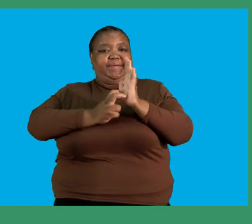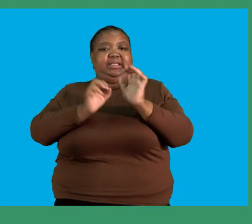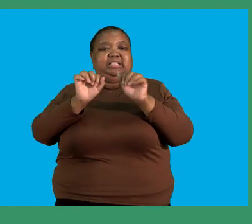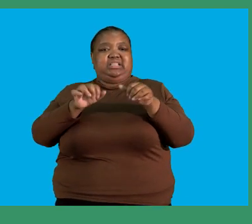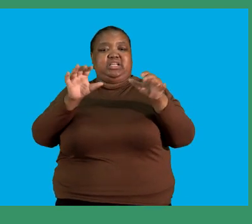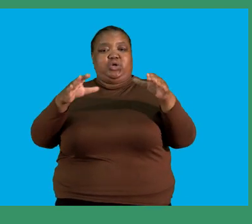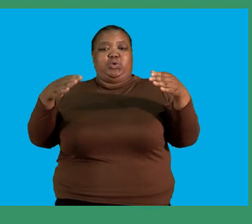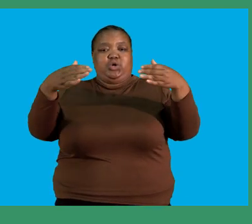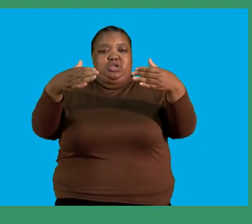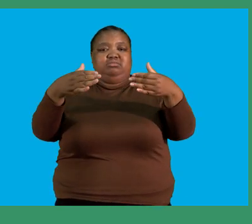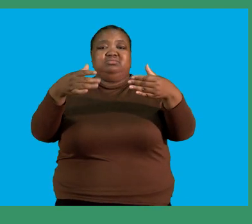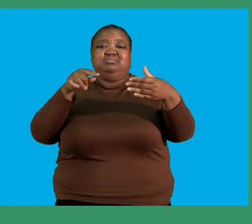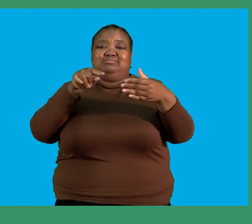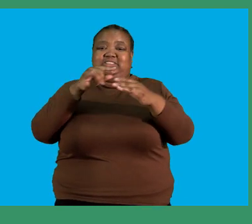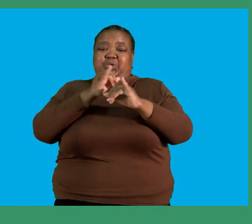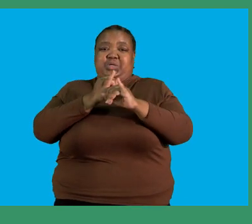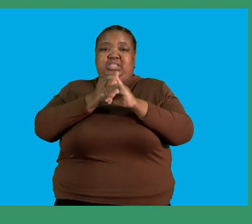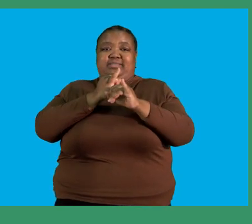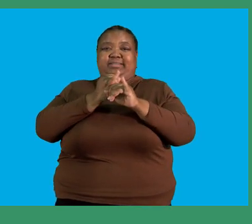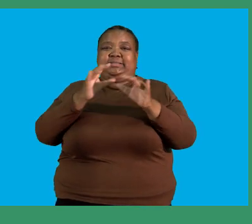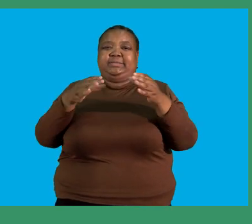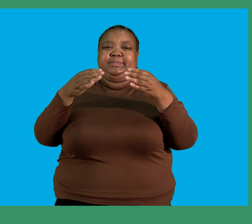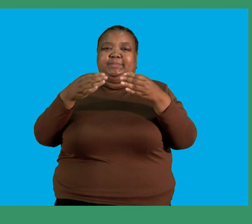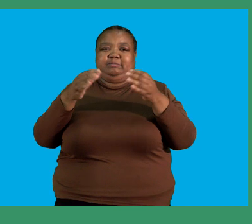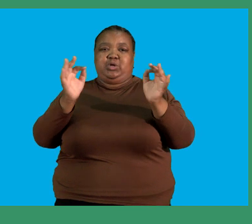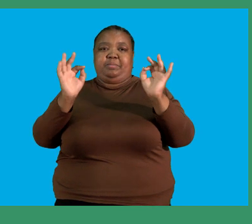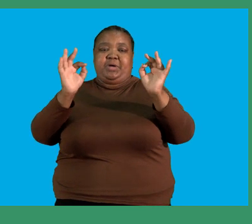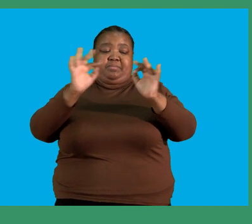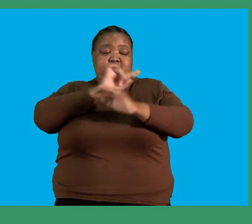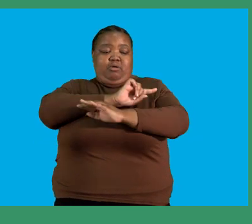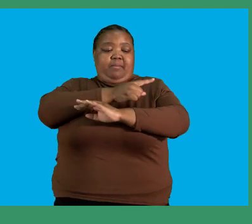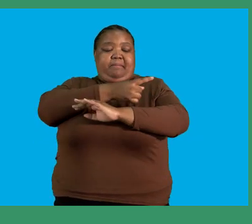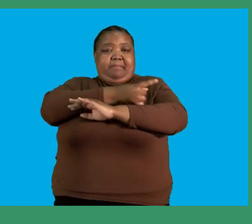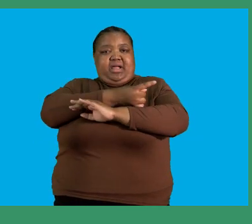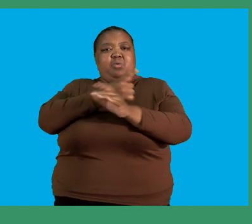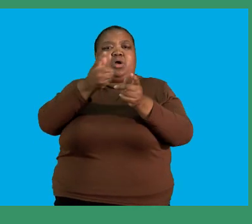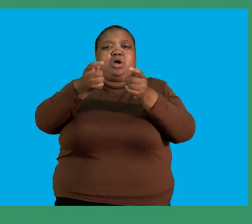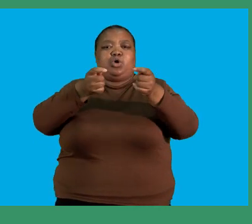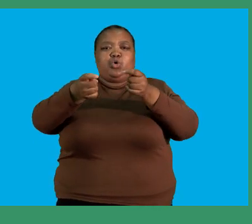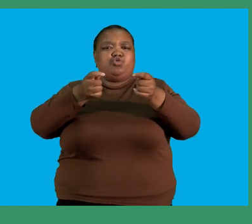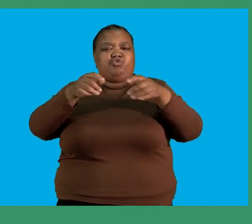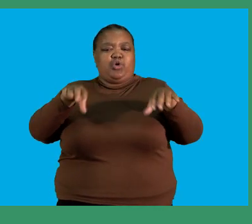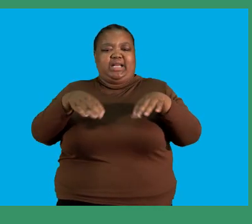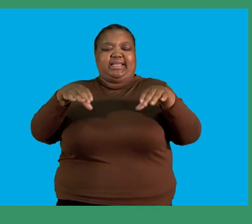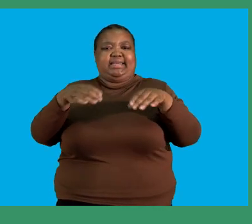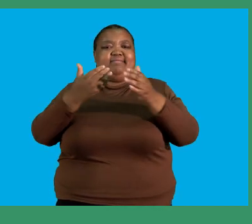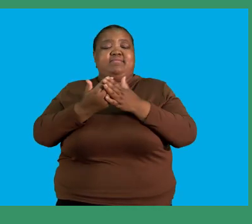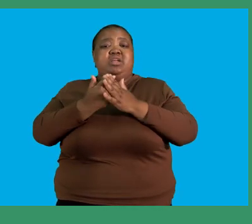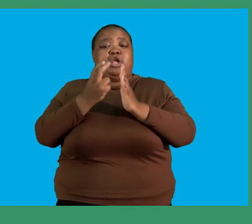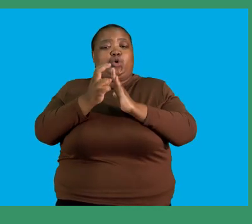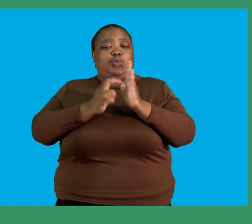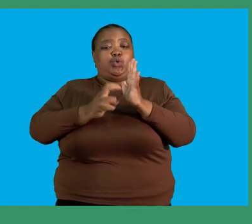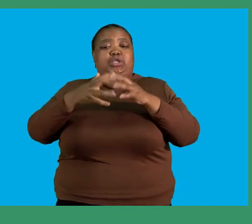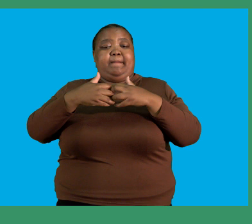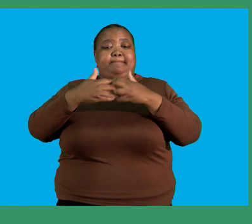which is an organization or an institution with official power to control an activity and